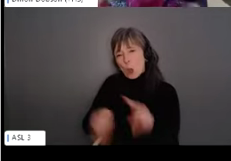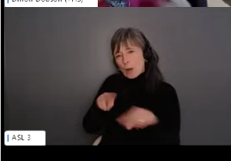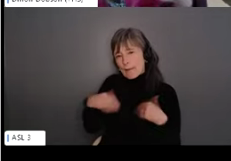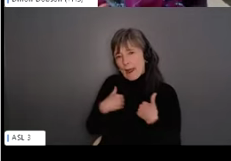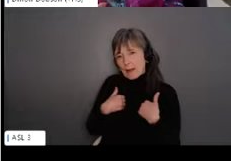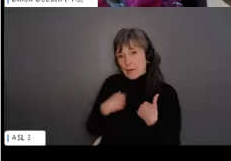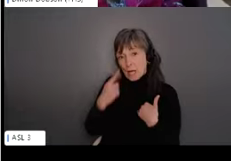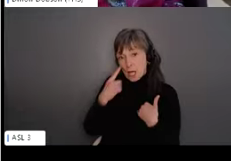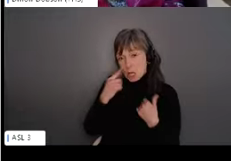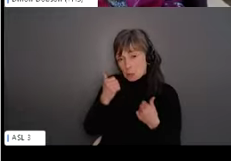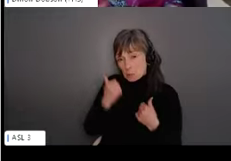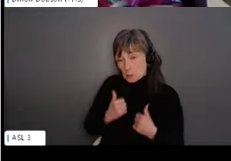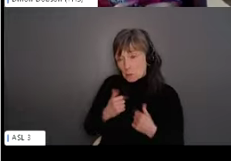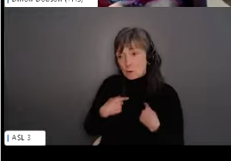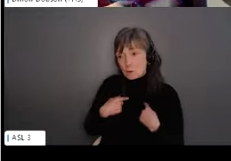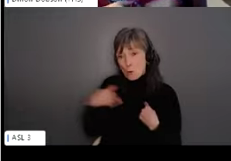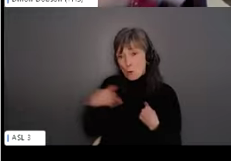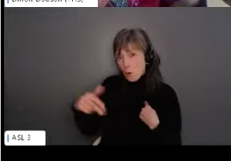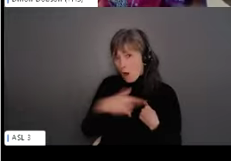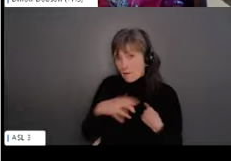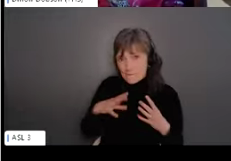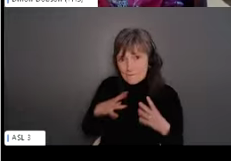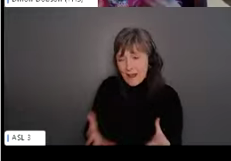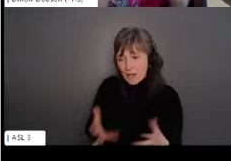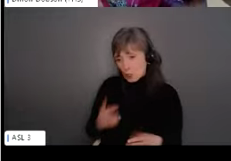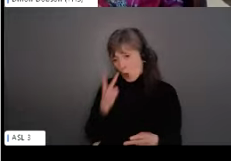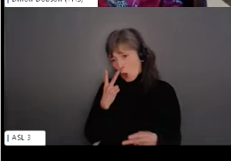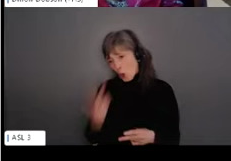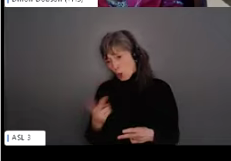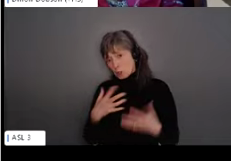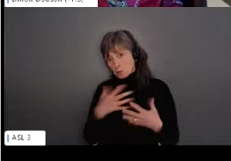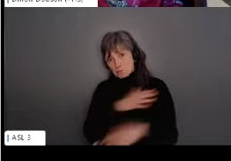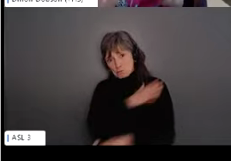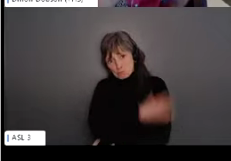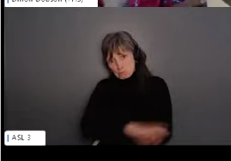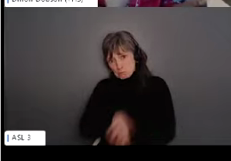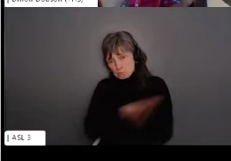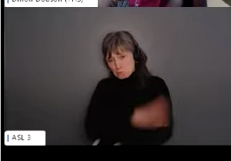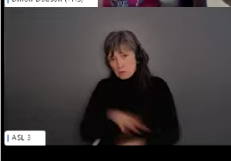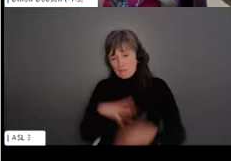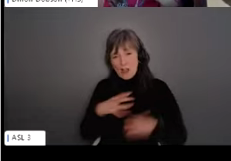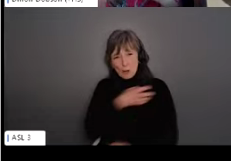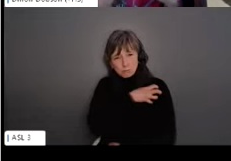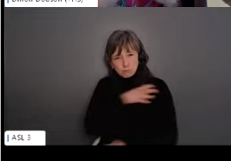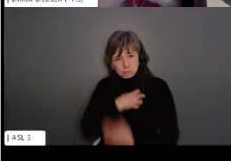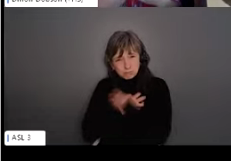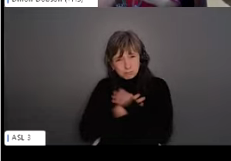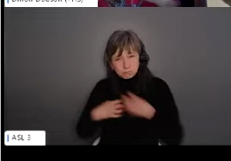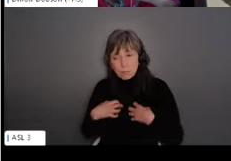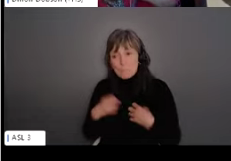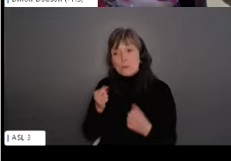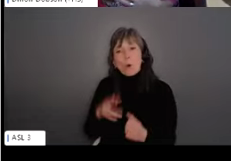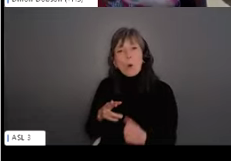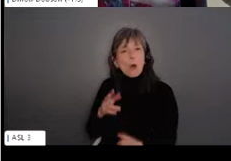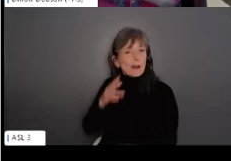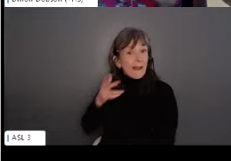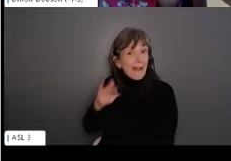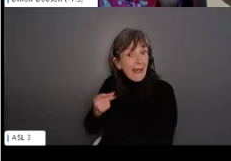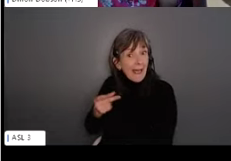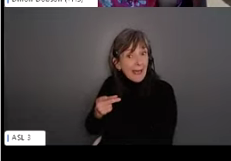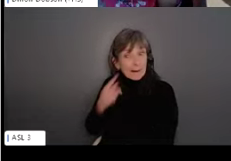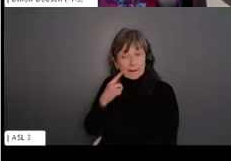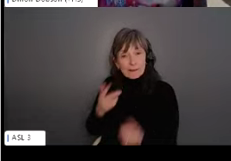seem to be getting around okay? How's their hearing? How's their mobility? Because a lot of people will make changes for their animal.